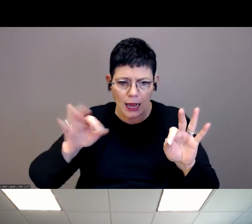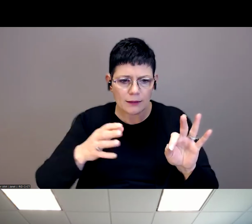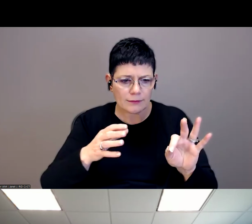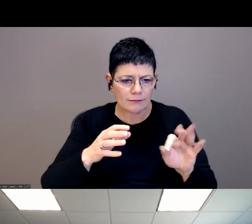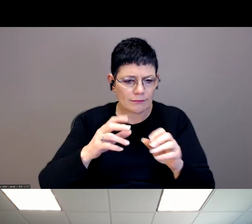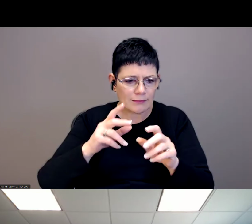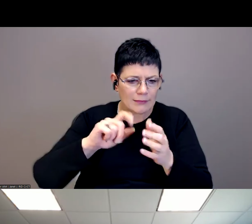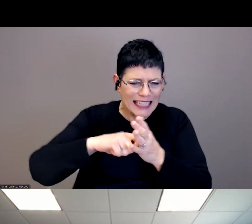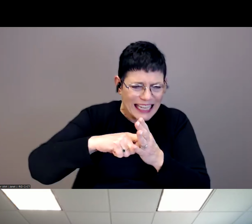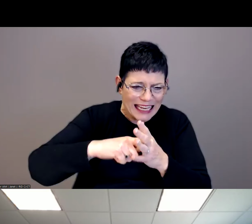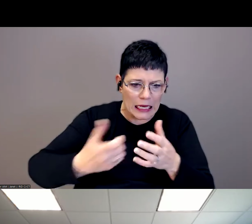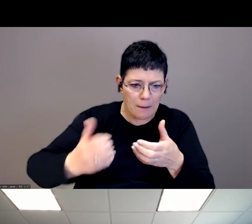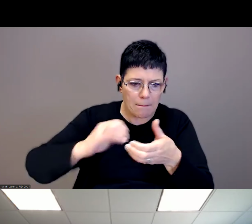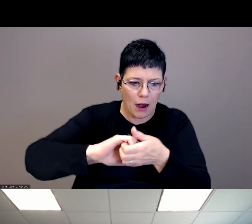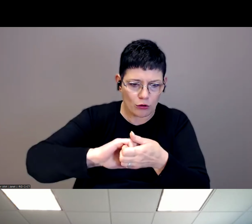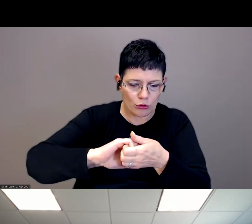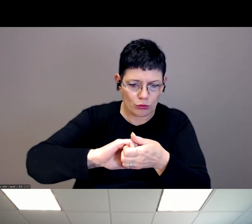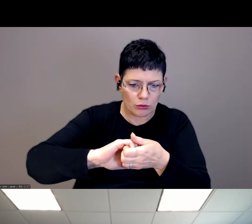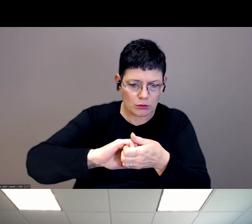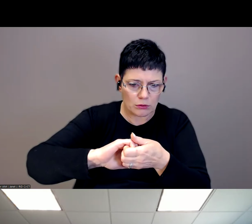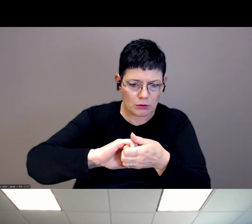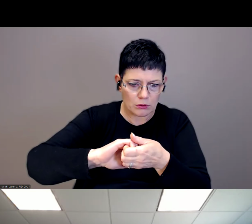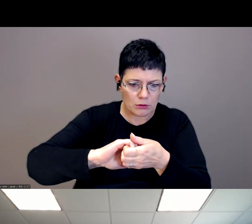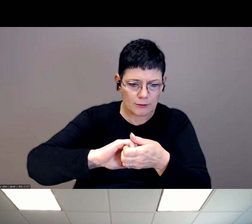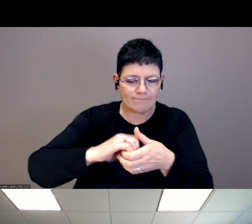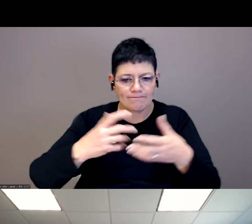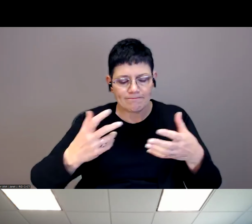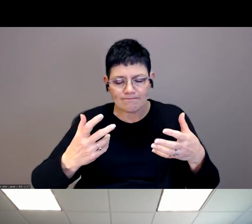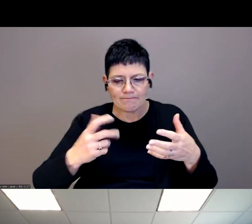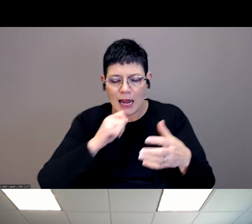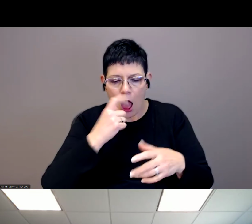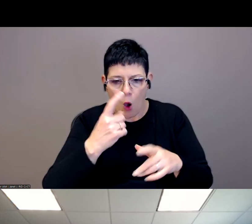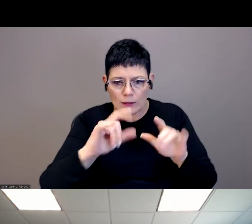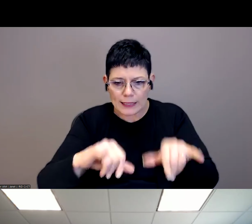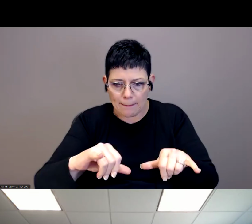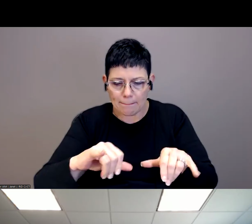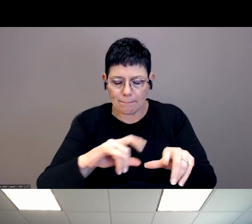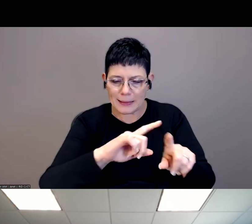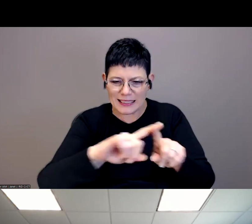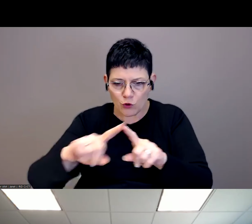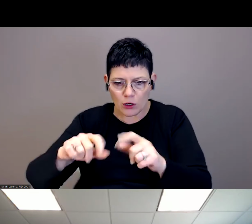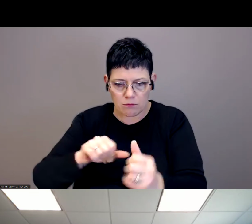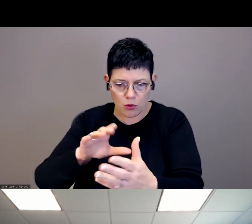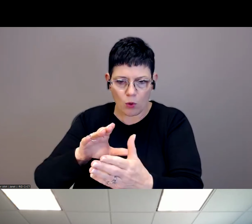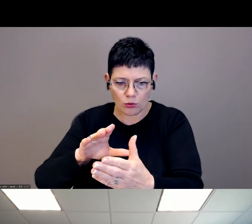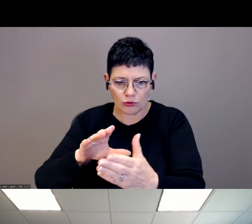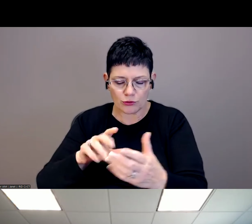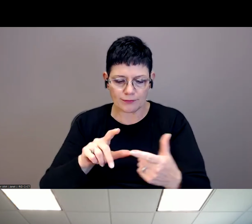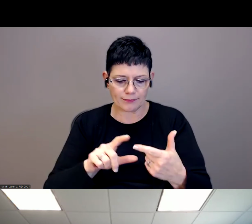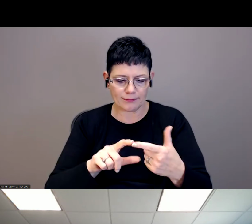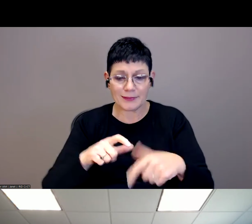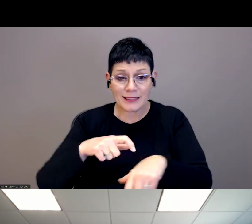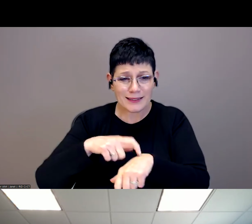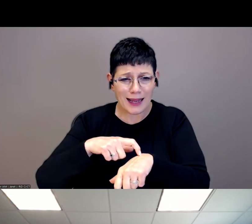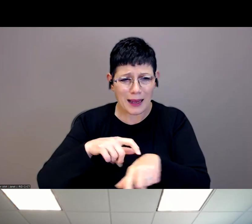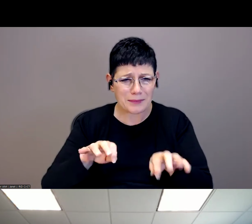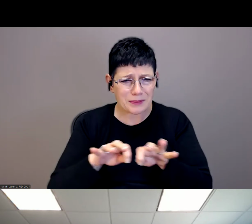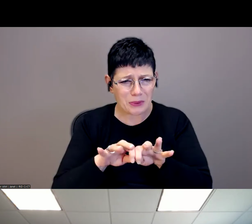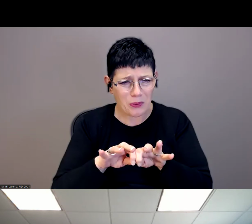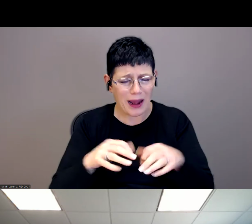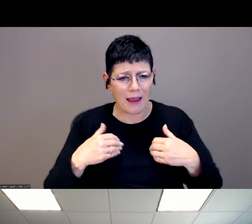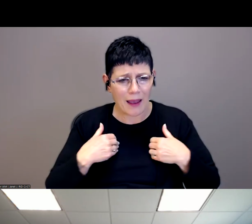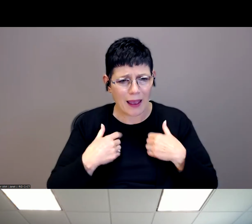and figure out what that looks like. I think it's important. And again, time, like